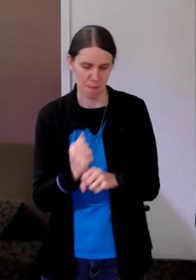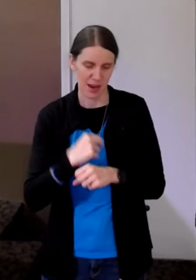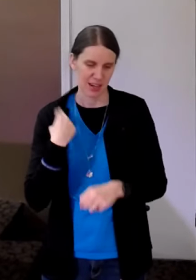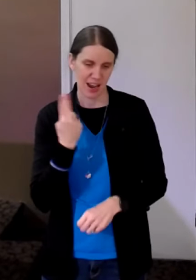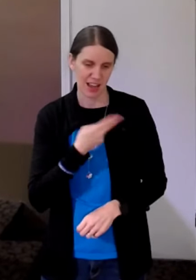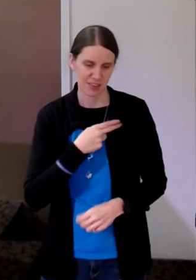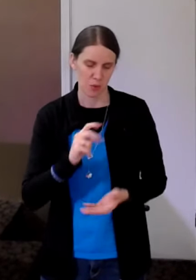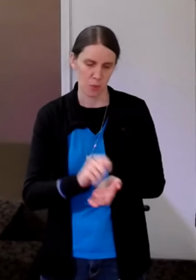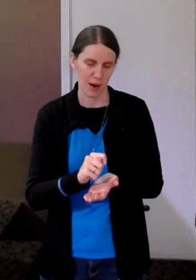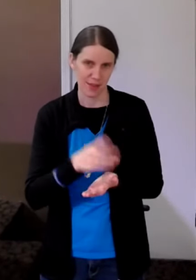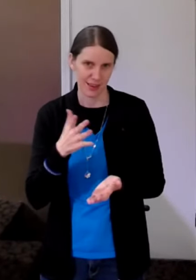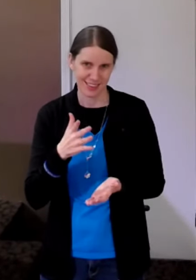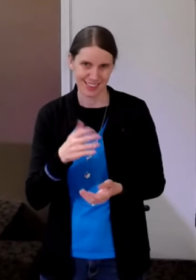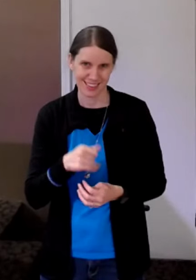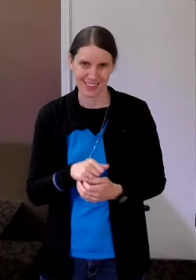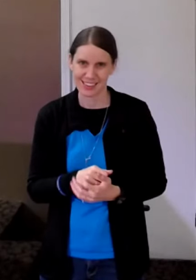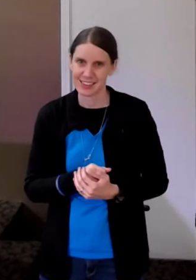that wasn't the answer.